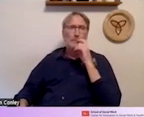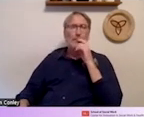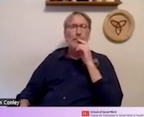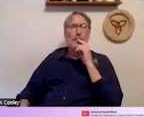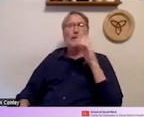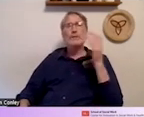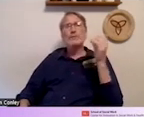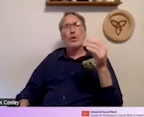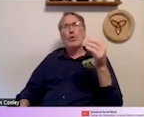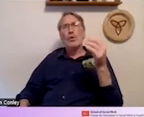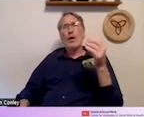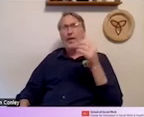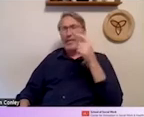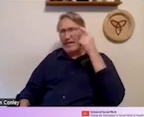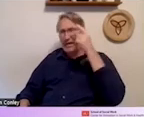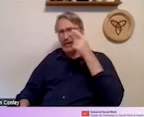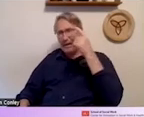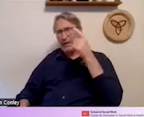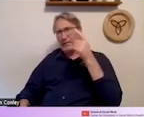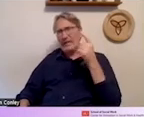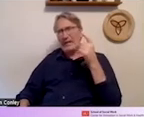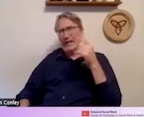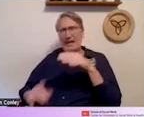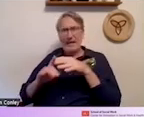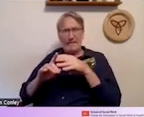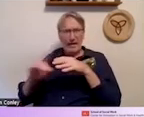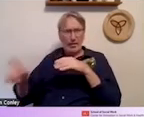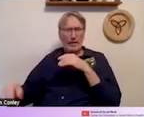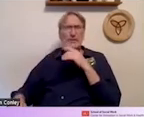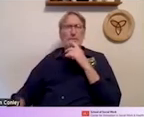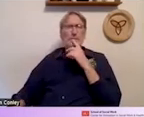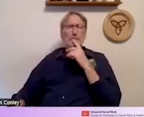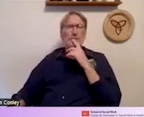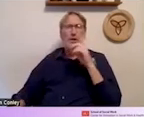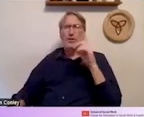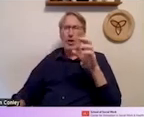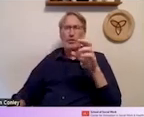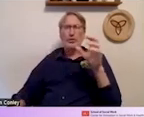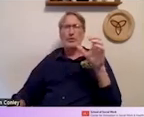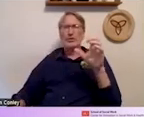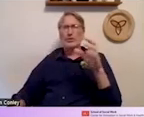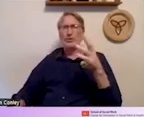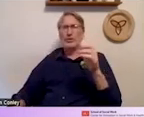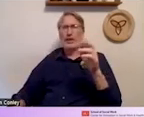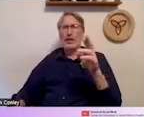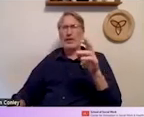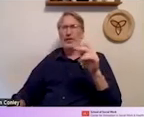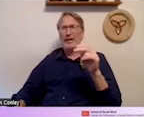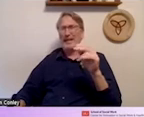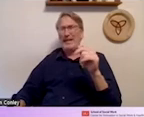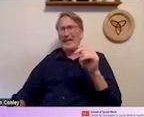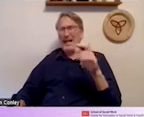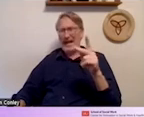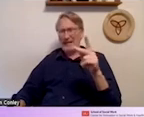So again, thinking about this evacuation, and this comes from Dr. Chernek's toolkit, but just really want to think about,